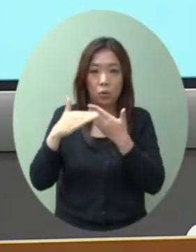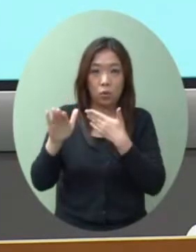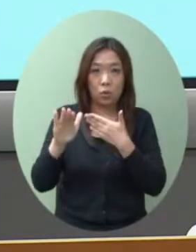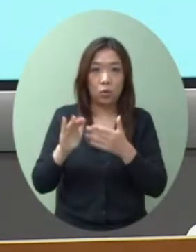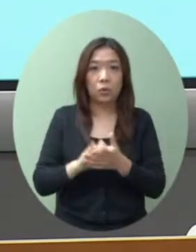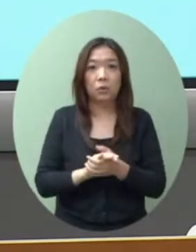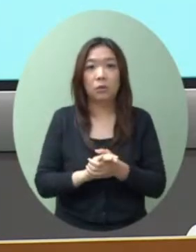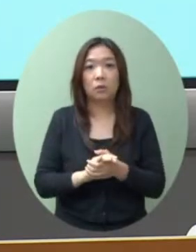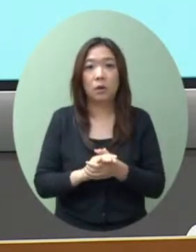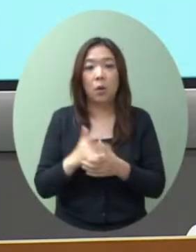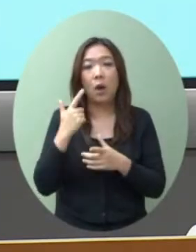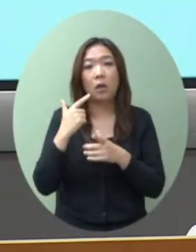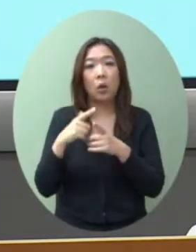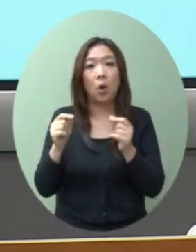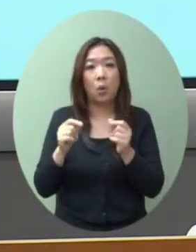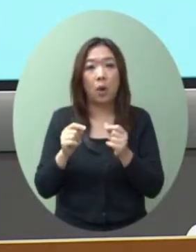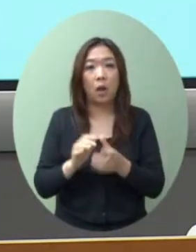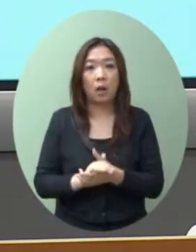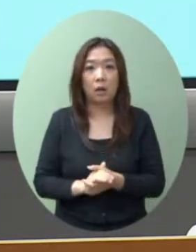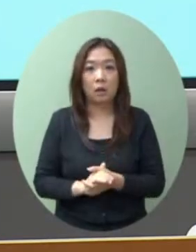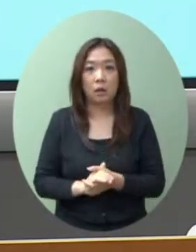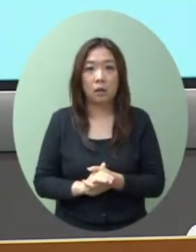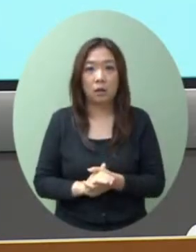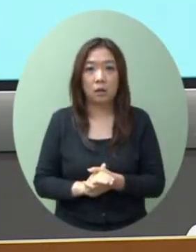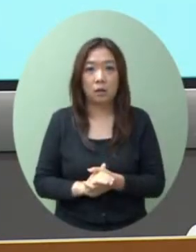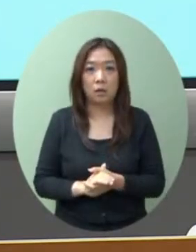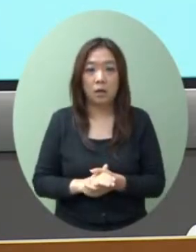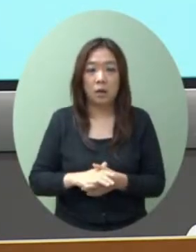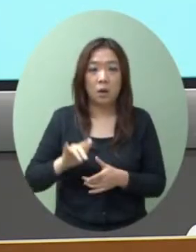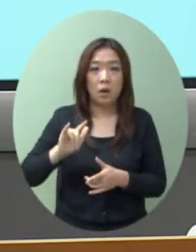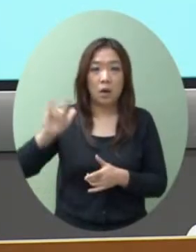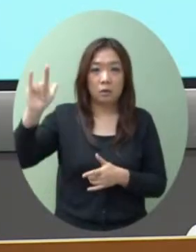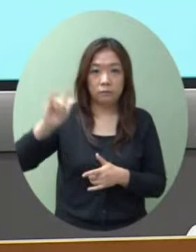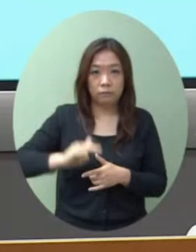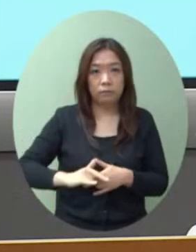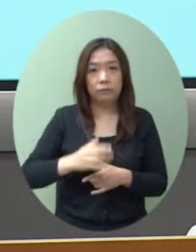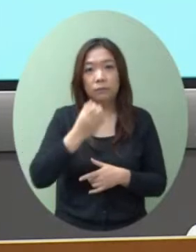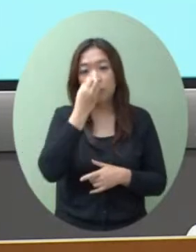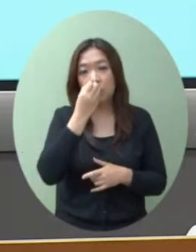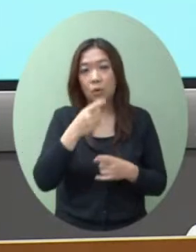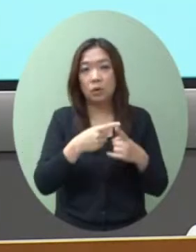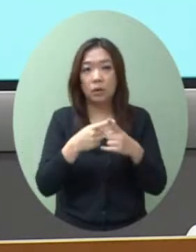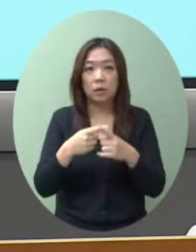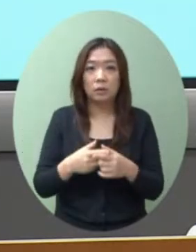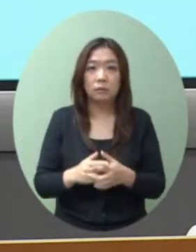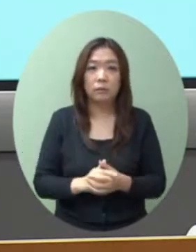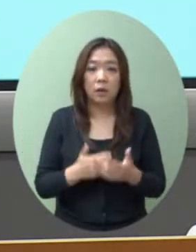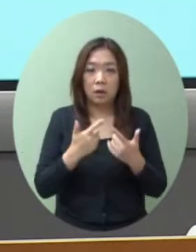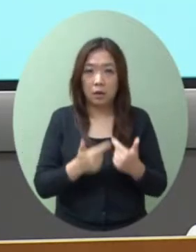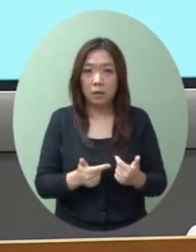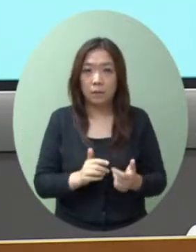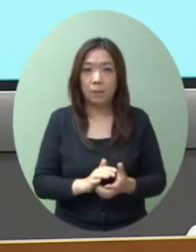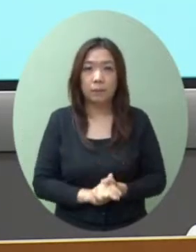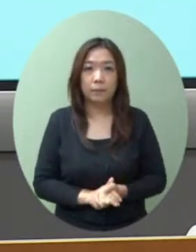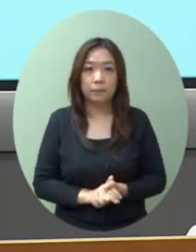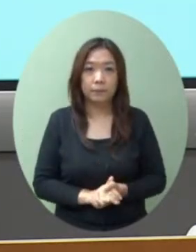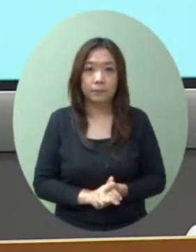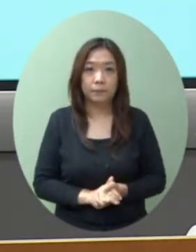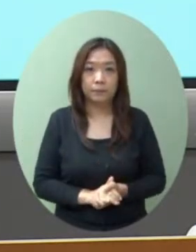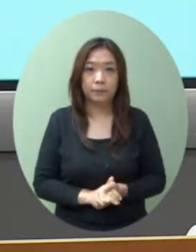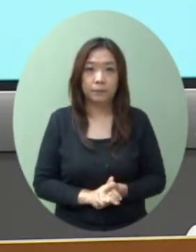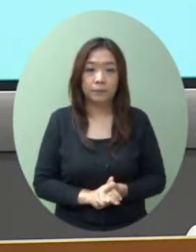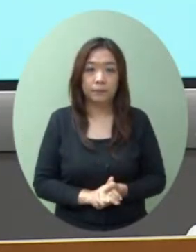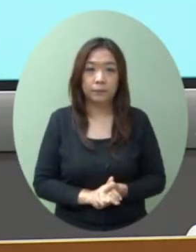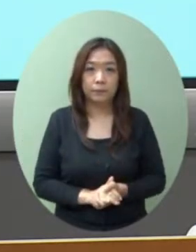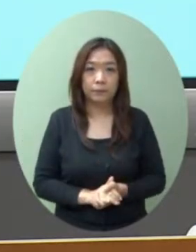from Taiwan through Hong Kong airport after they have done the first 3